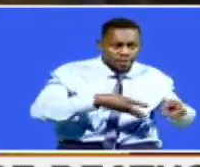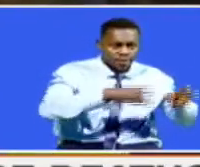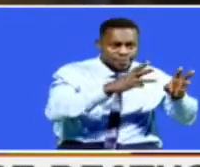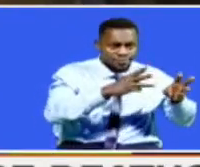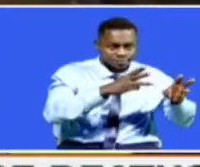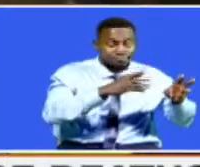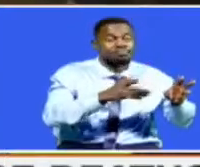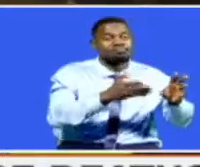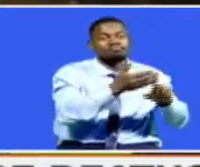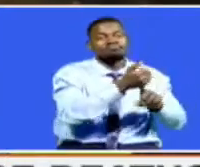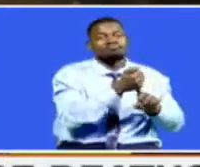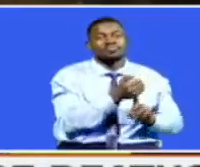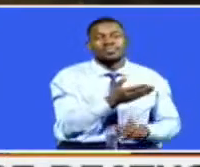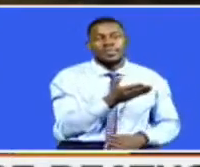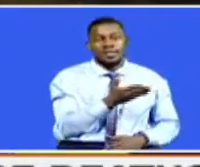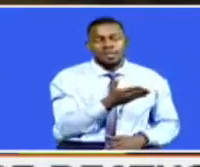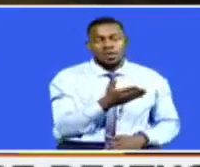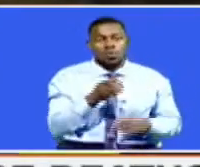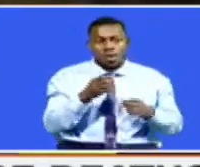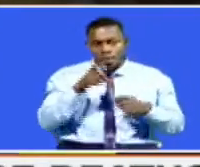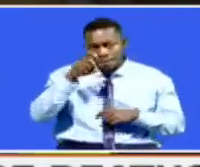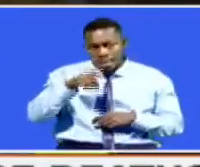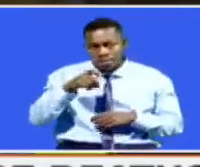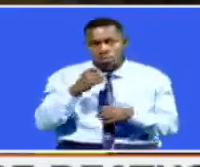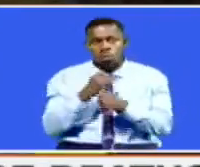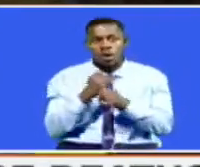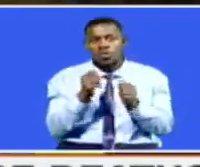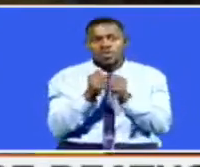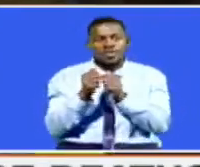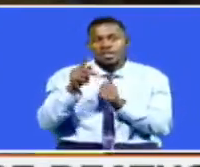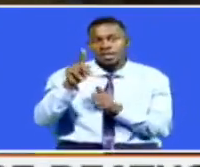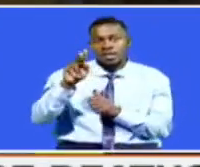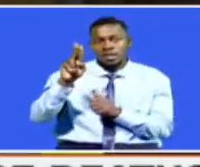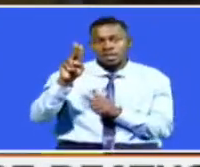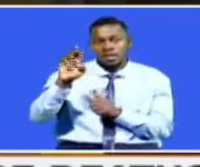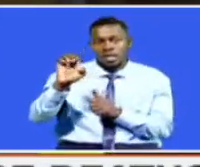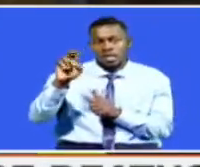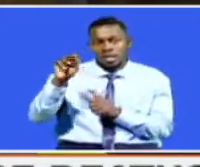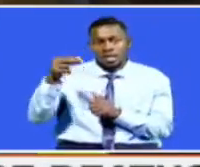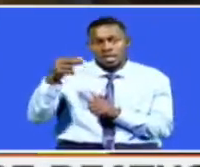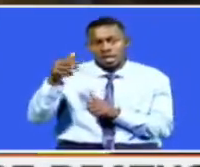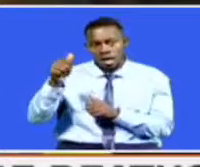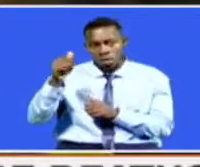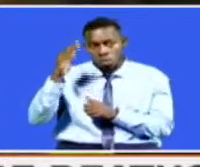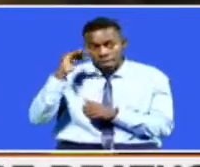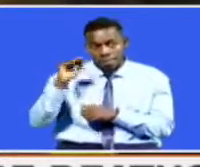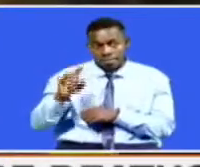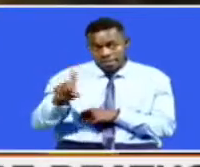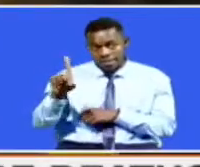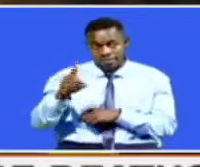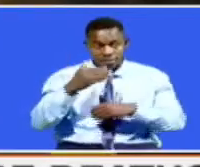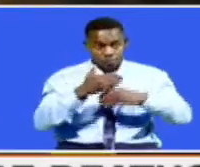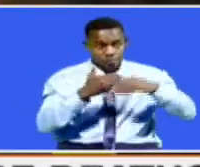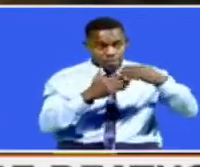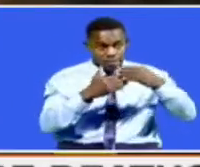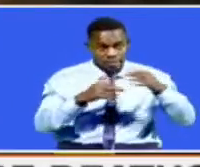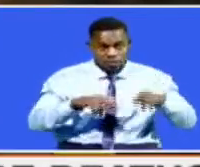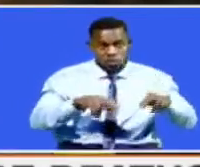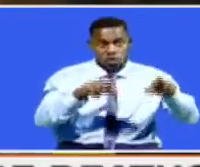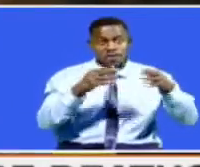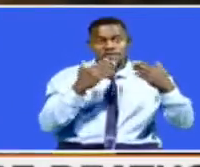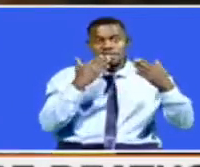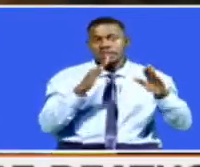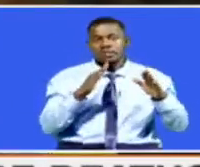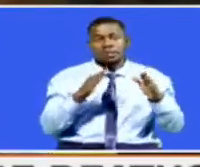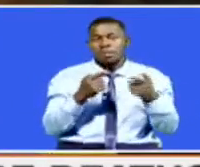asked the team to make sure that they work with Kenha, because they're the ones who had done this road. We'll be left with no choice, but we have to cut open